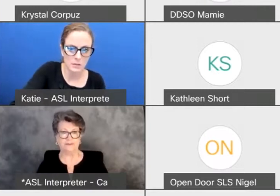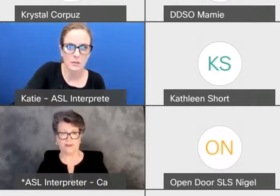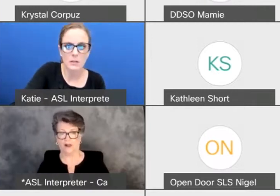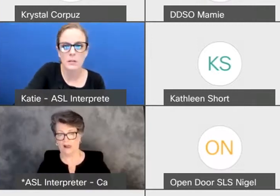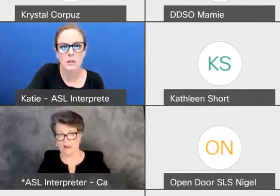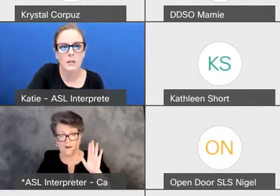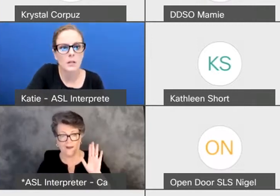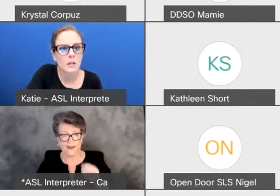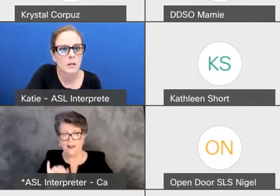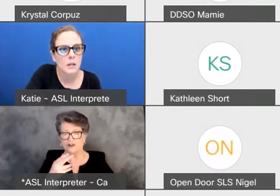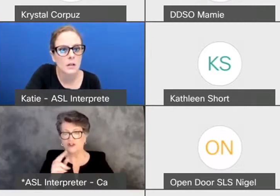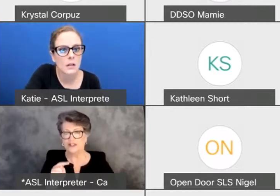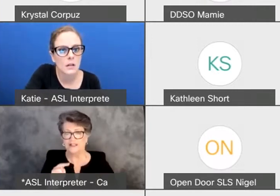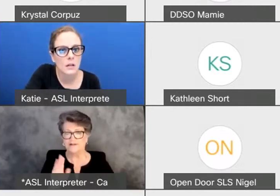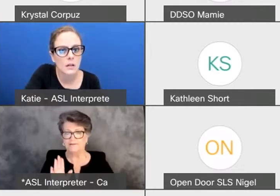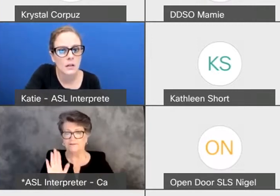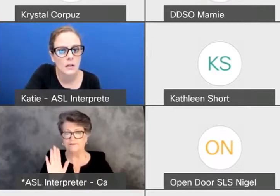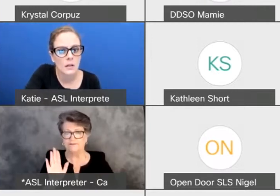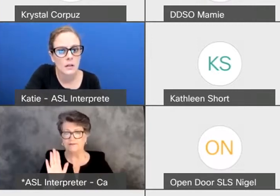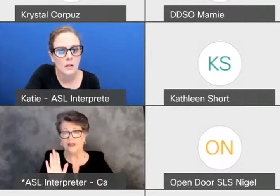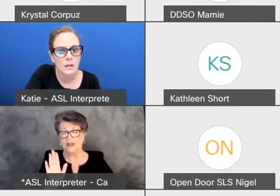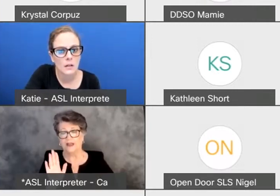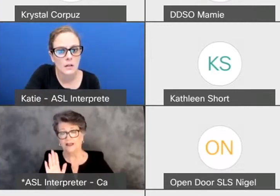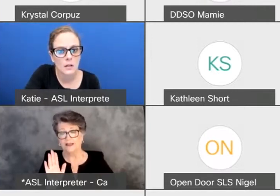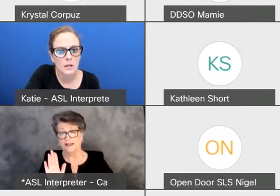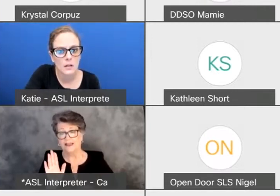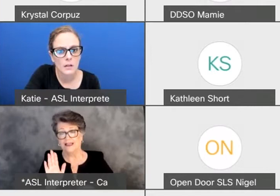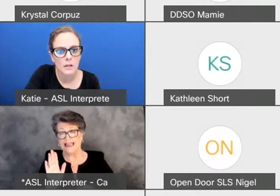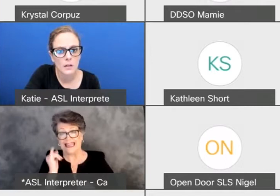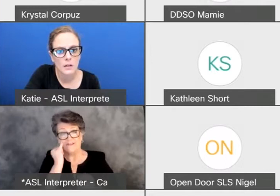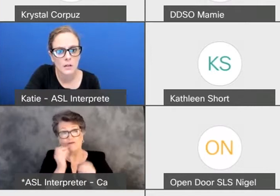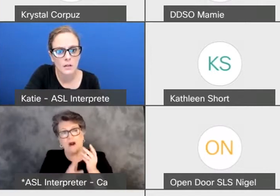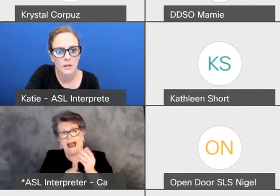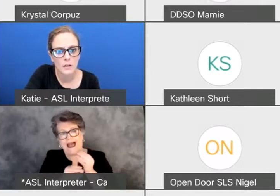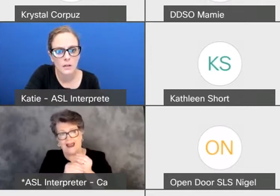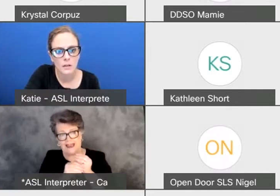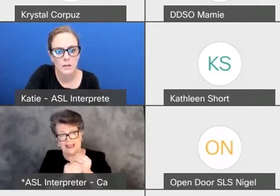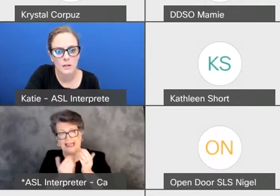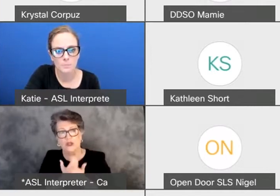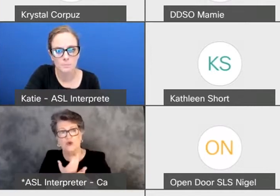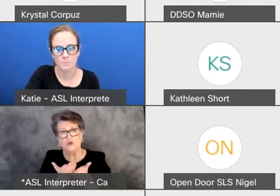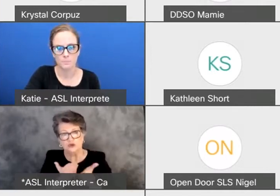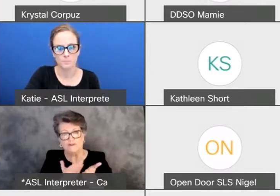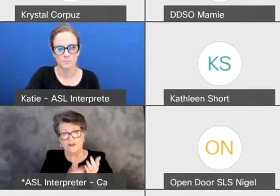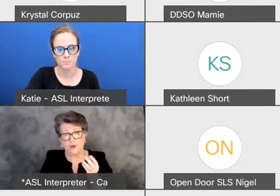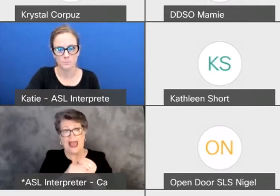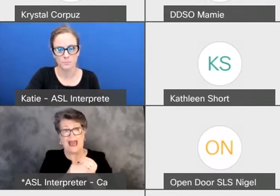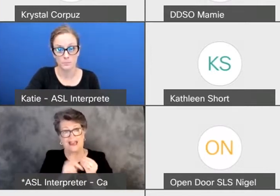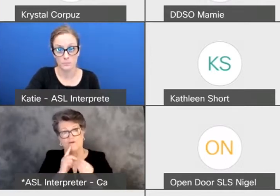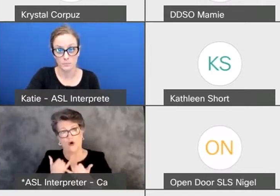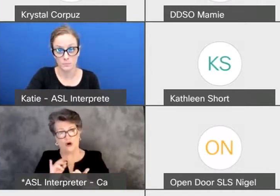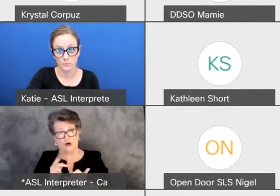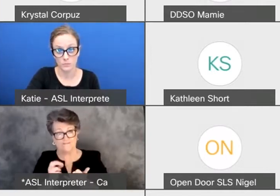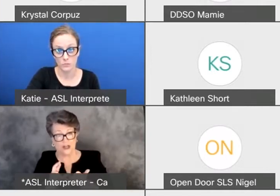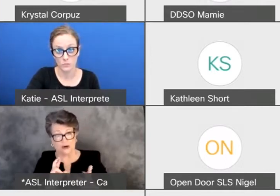that, yeah, John, if it's anything that we're adding, any service we're adding to a current vendor,